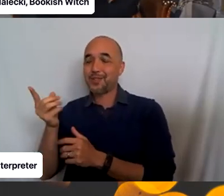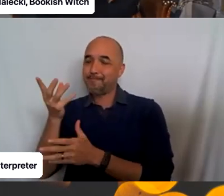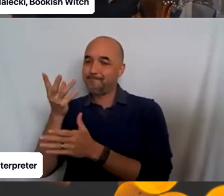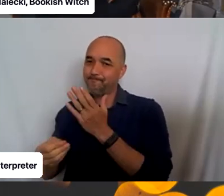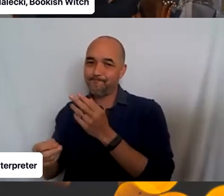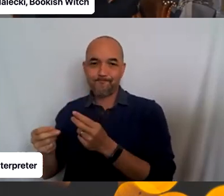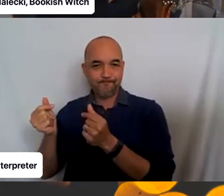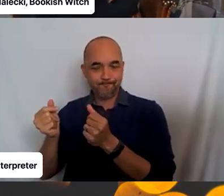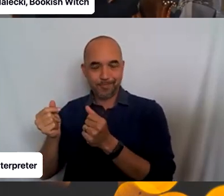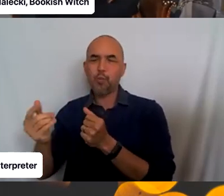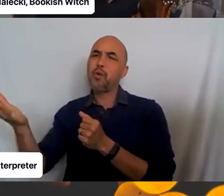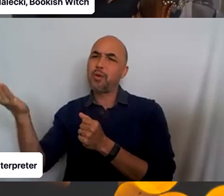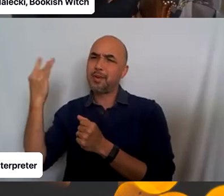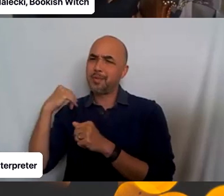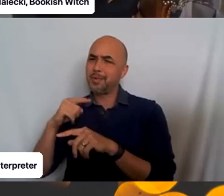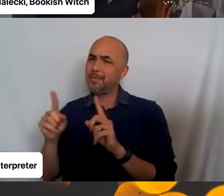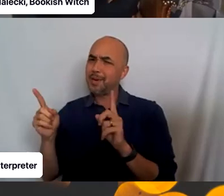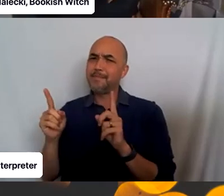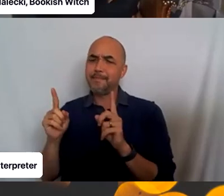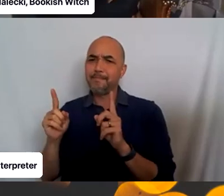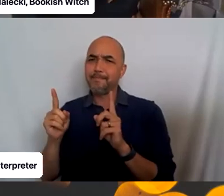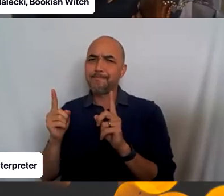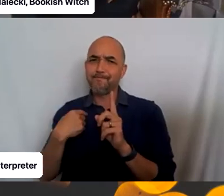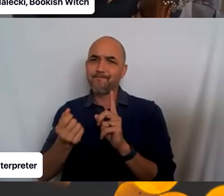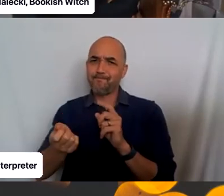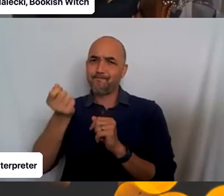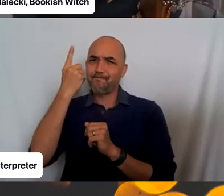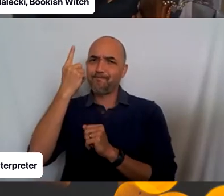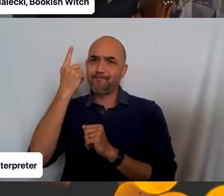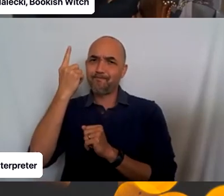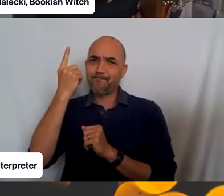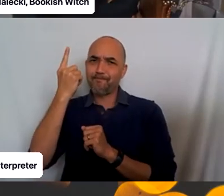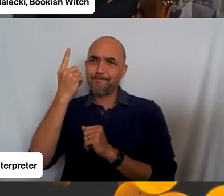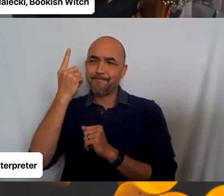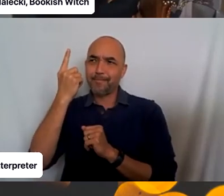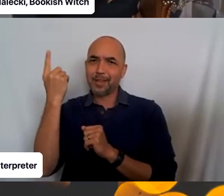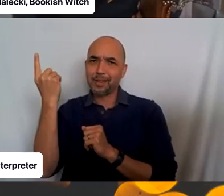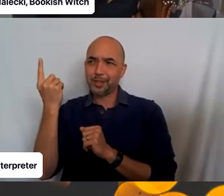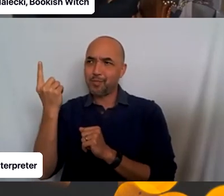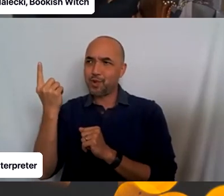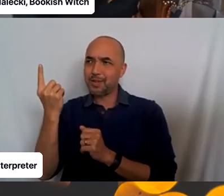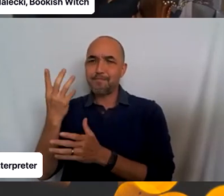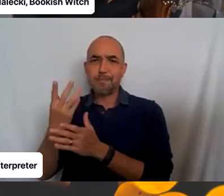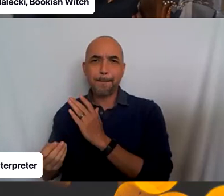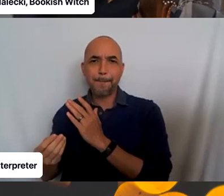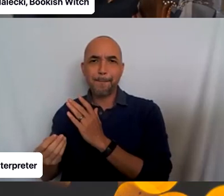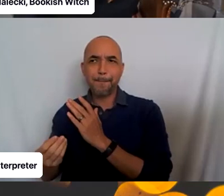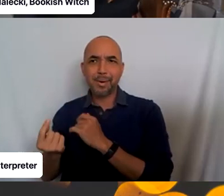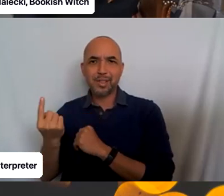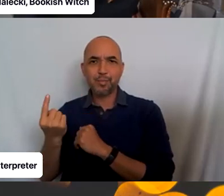been quite a while ago, but I totally understand, losing someone that you care so much about on such a